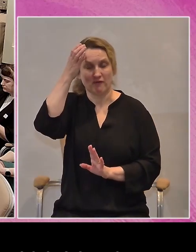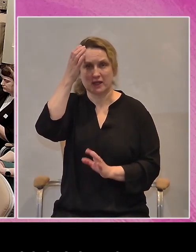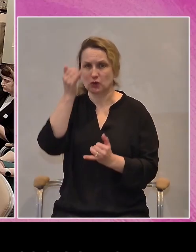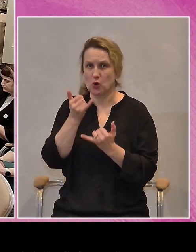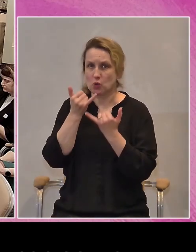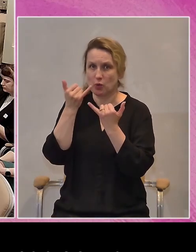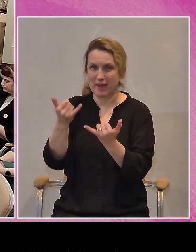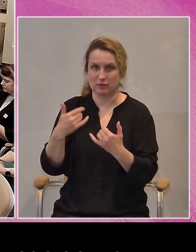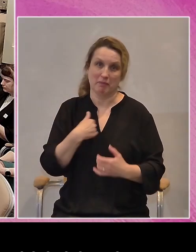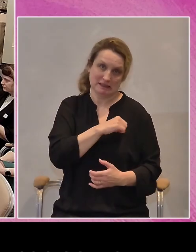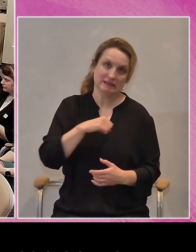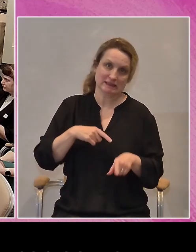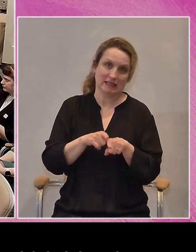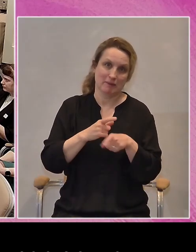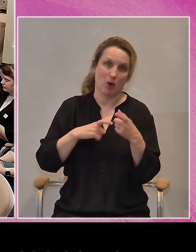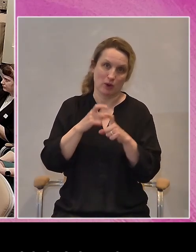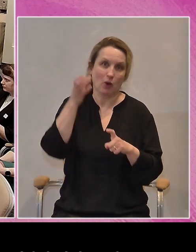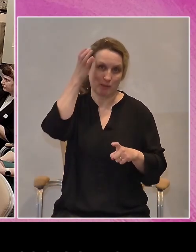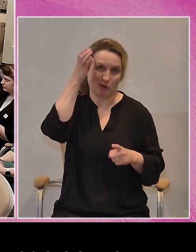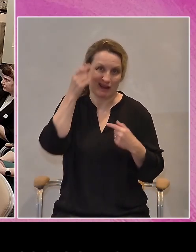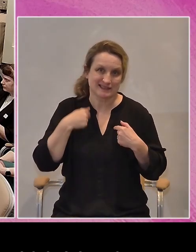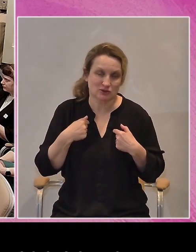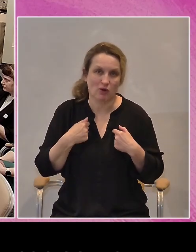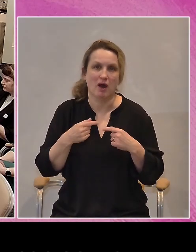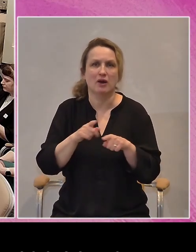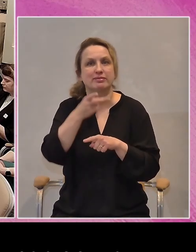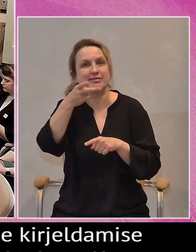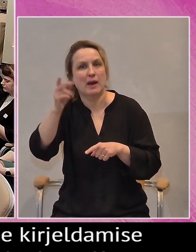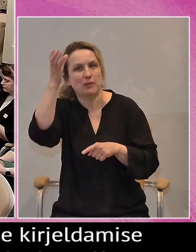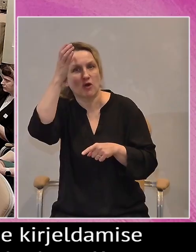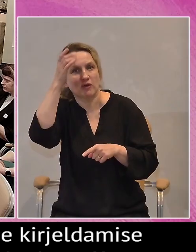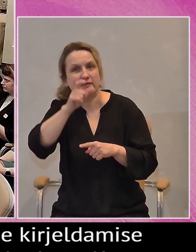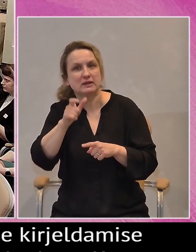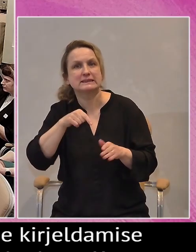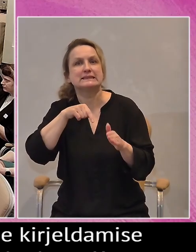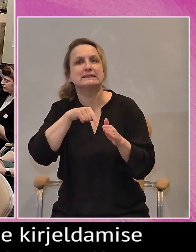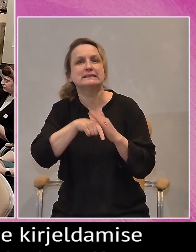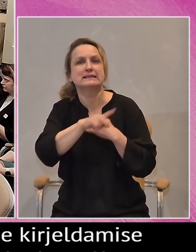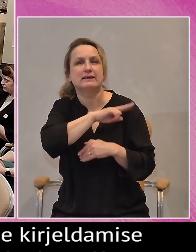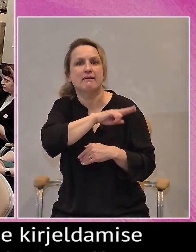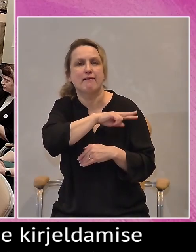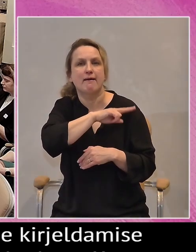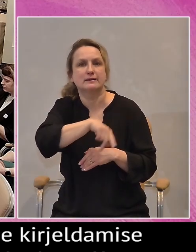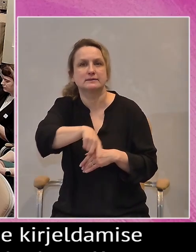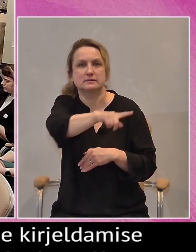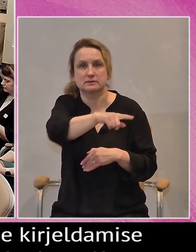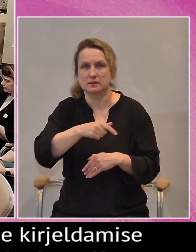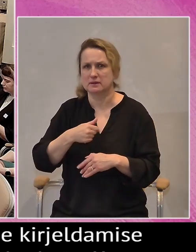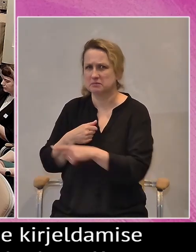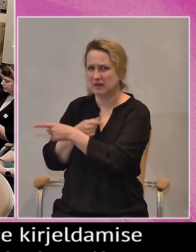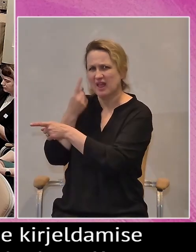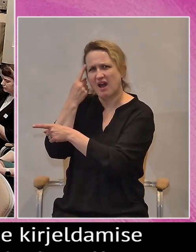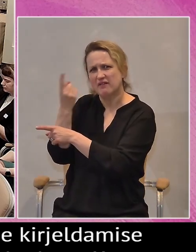All the specialists say that this is not my patient. Then one of